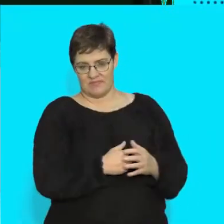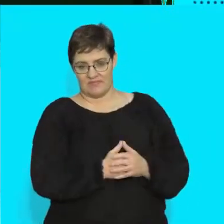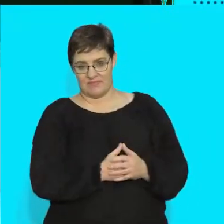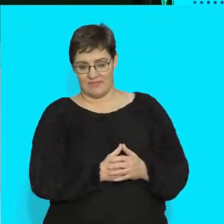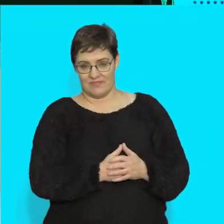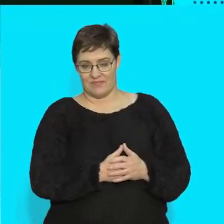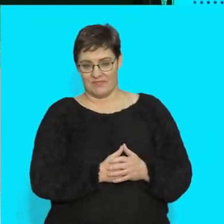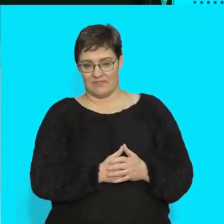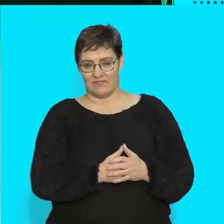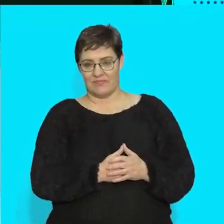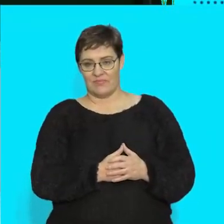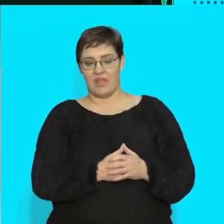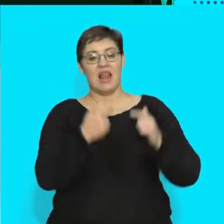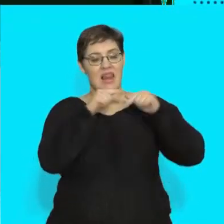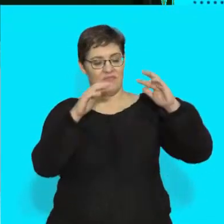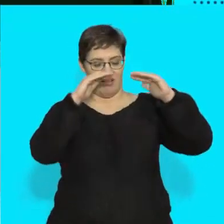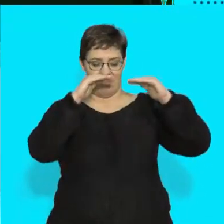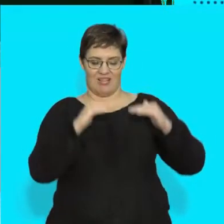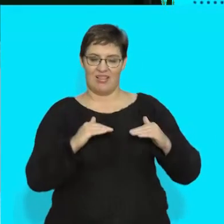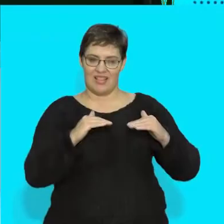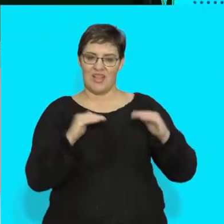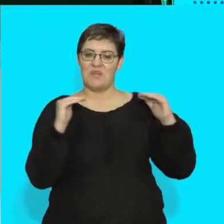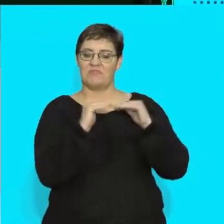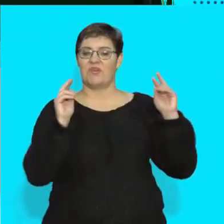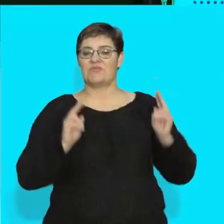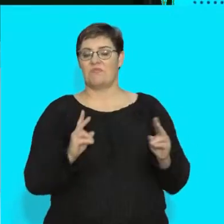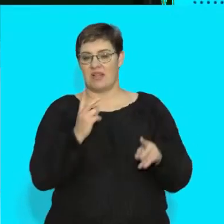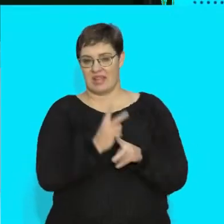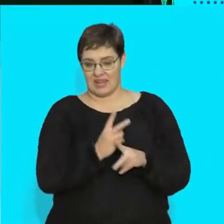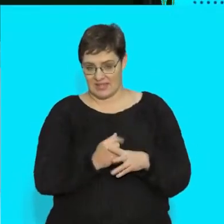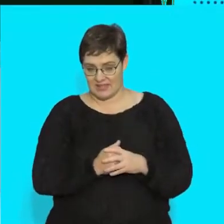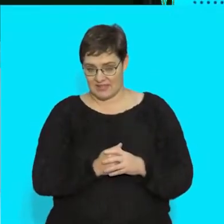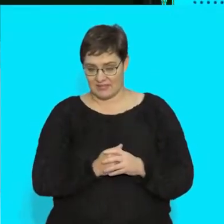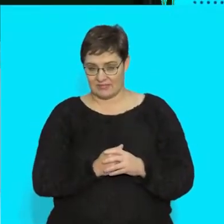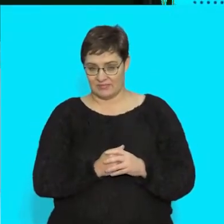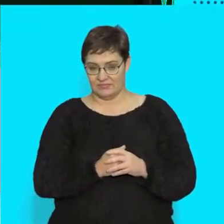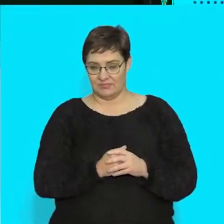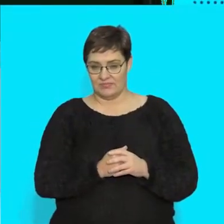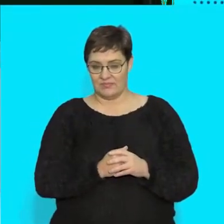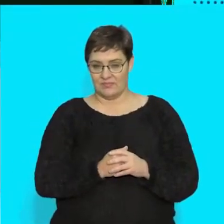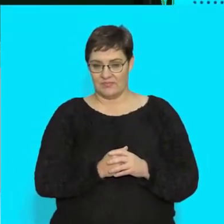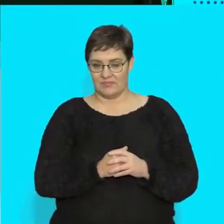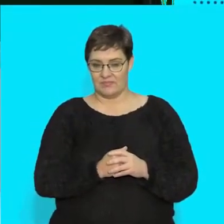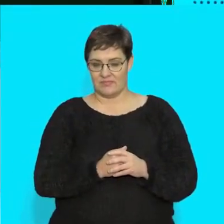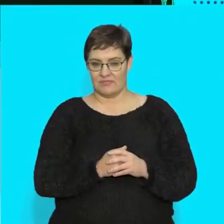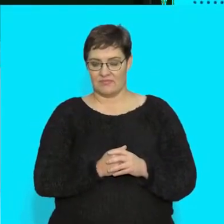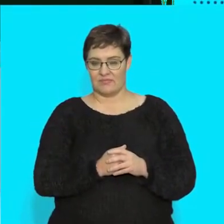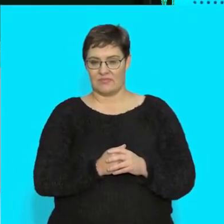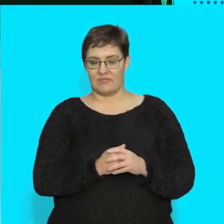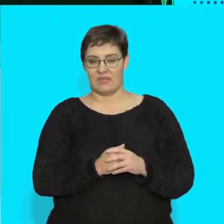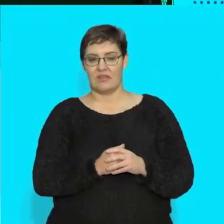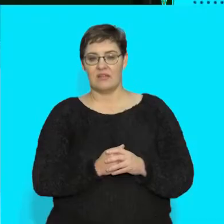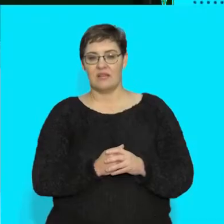my levels, all right? My blood levels are maintained and my tissue levels are maintained.